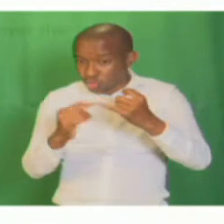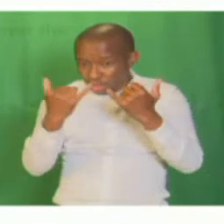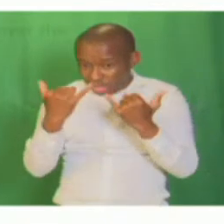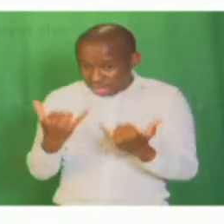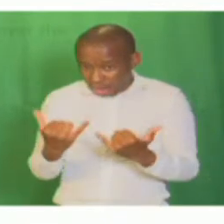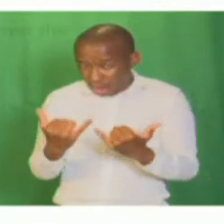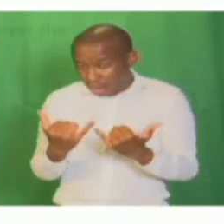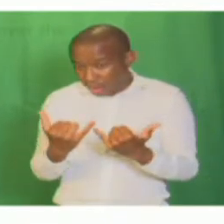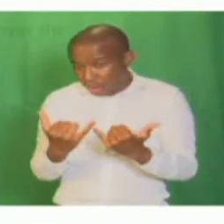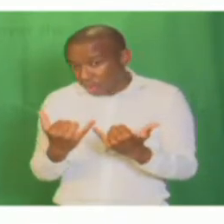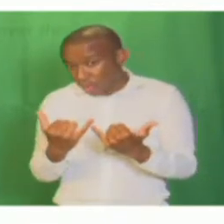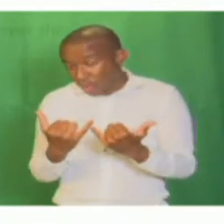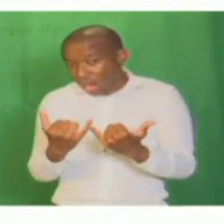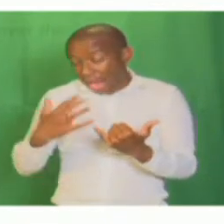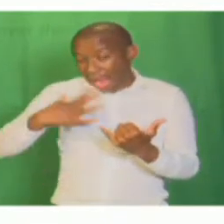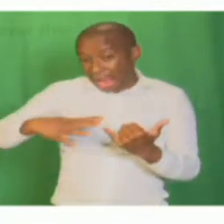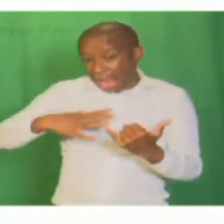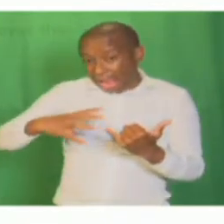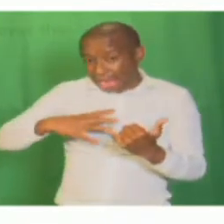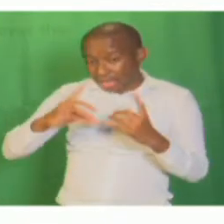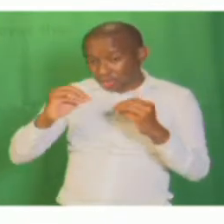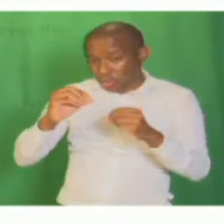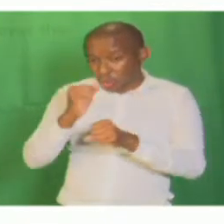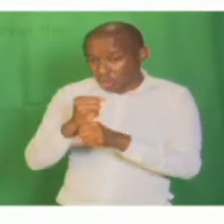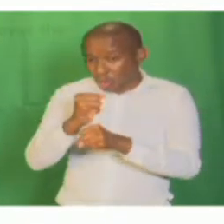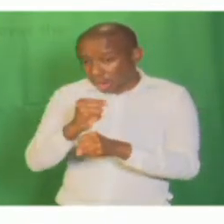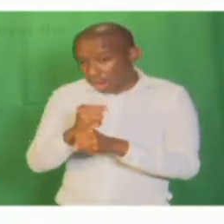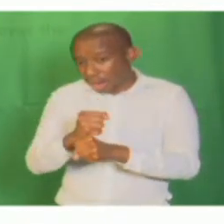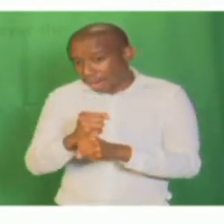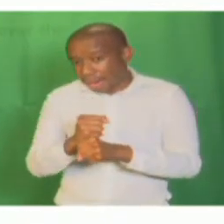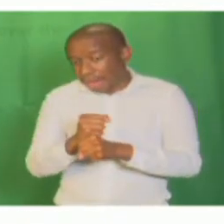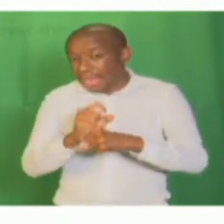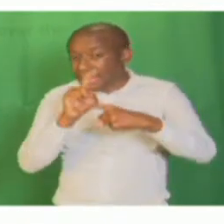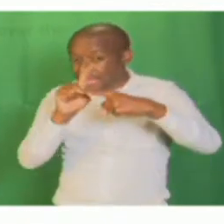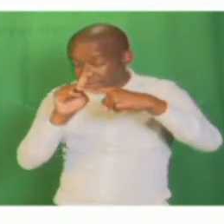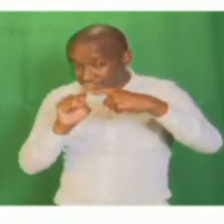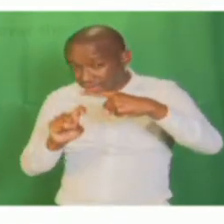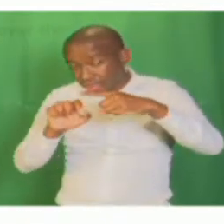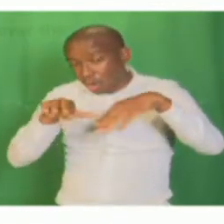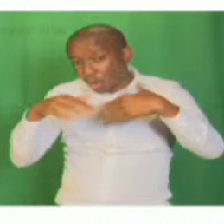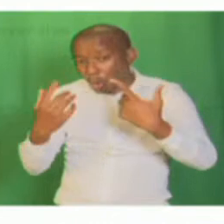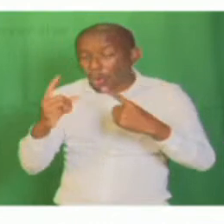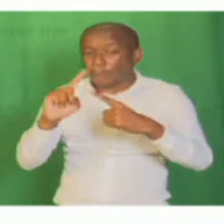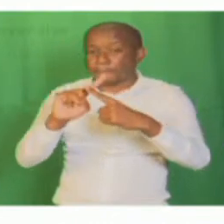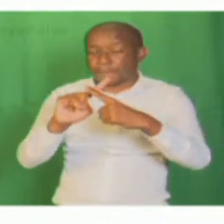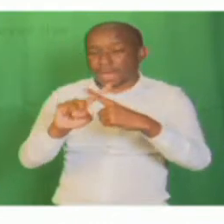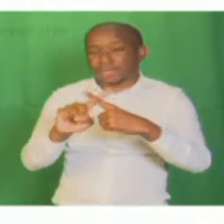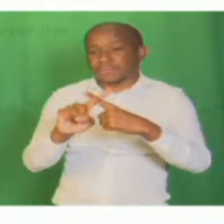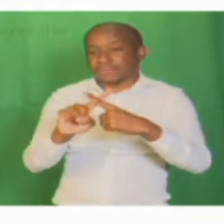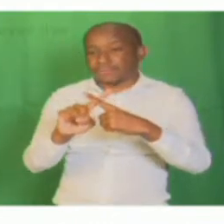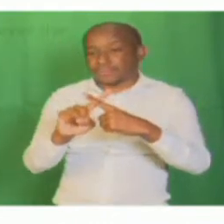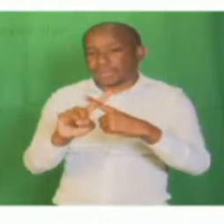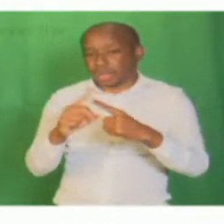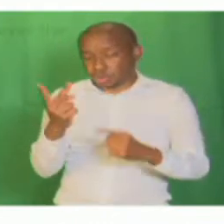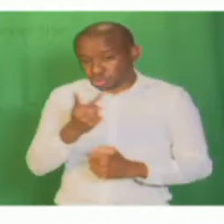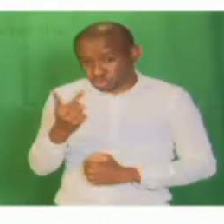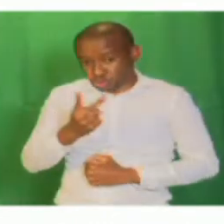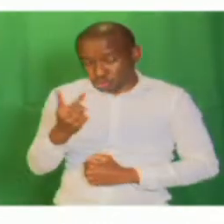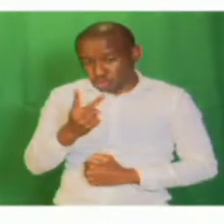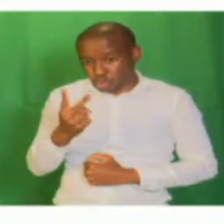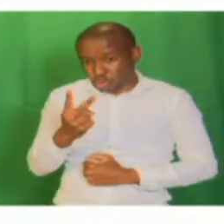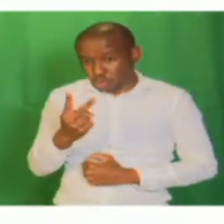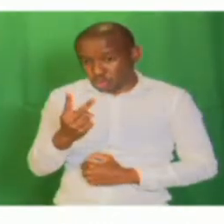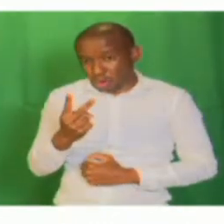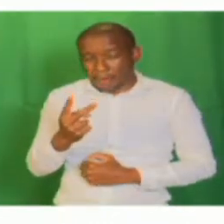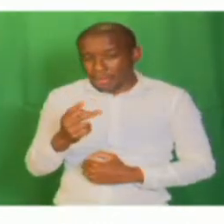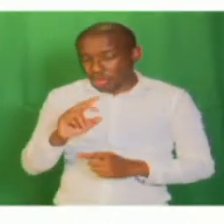when you are dealing with the two other operations. It is either division or multiplication. Either of the two.